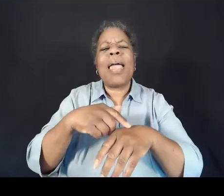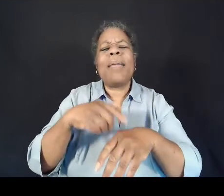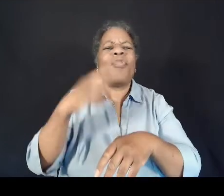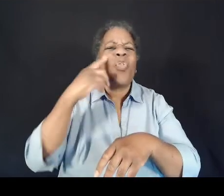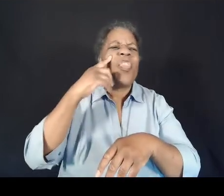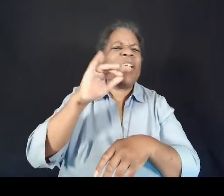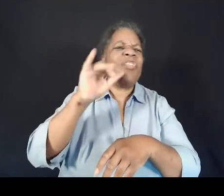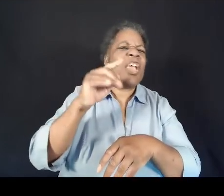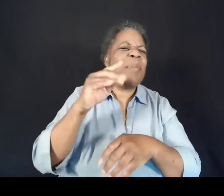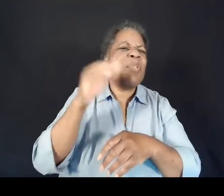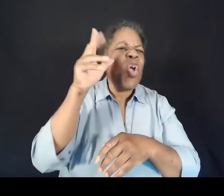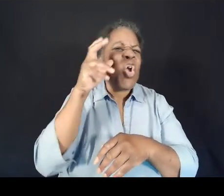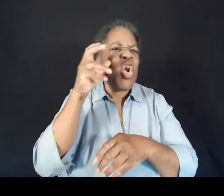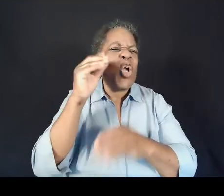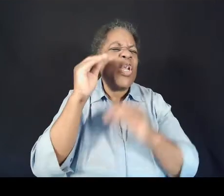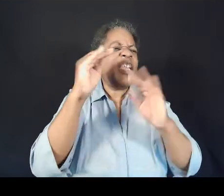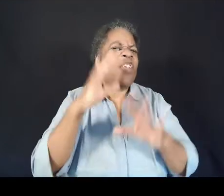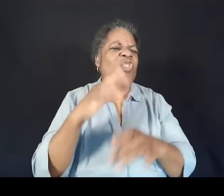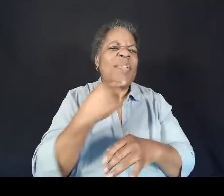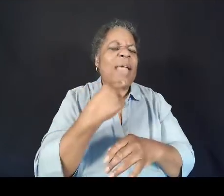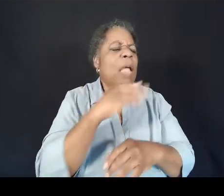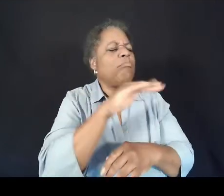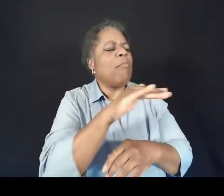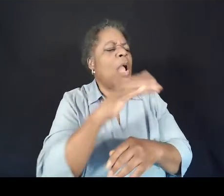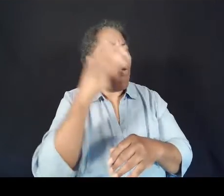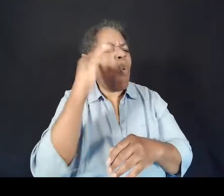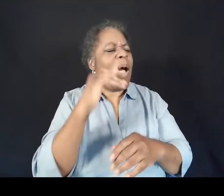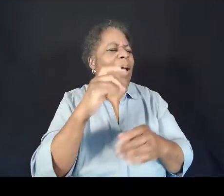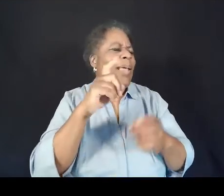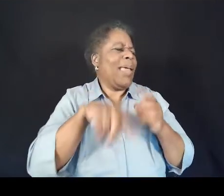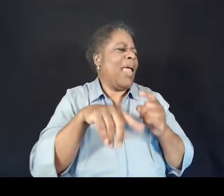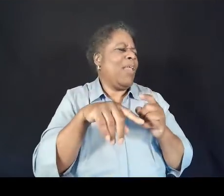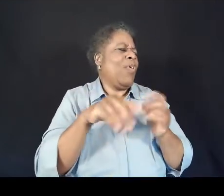teachers say, "Why can't you be more like your older brother?"